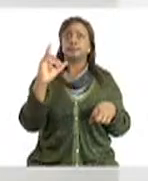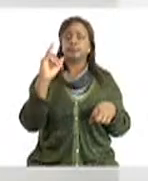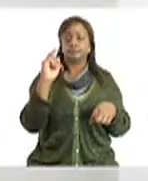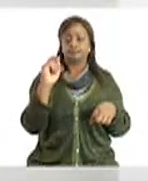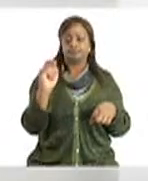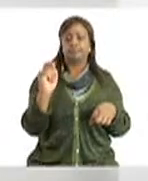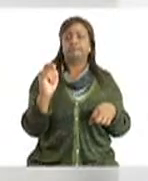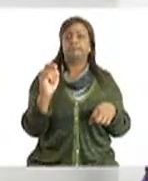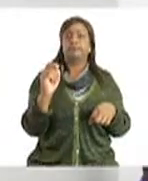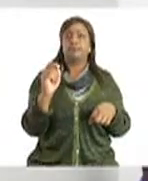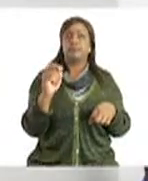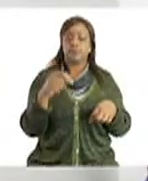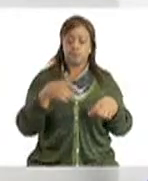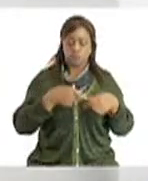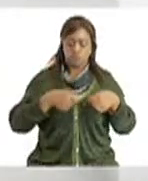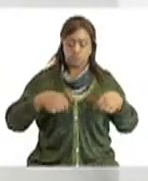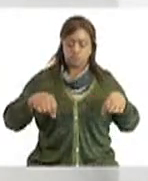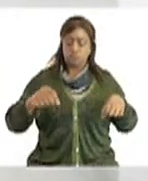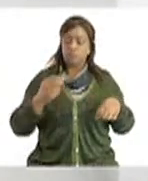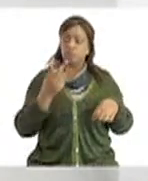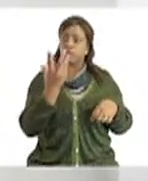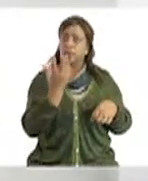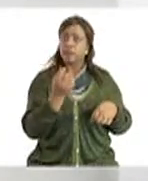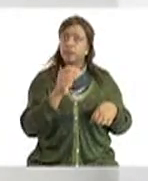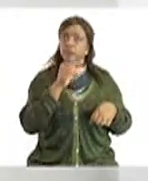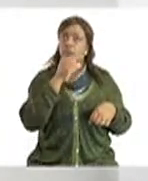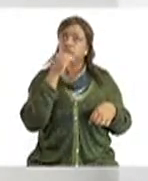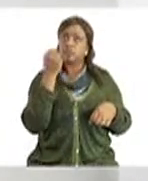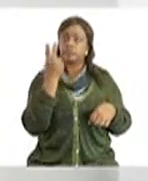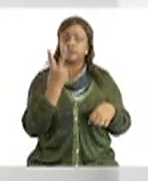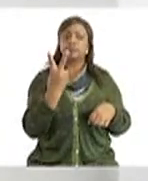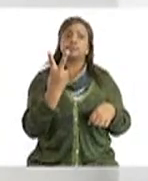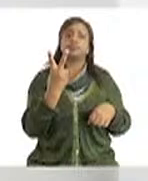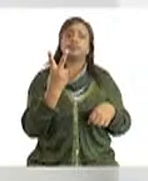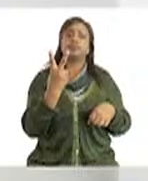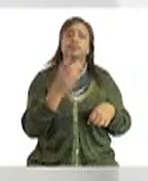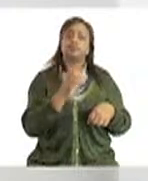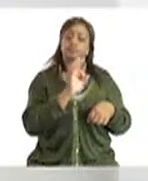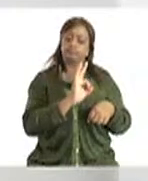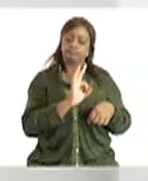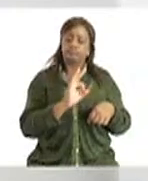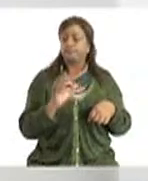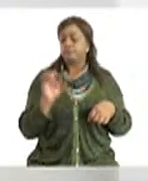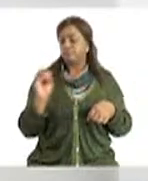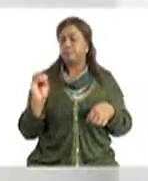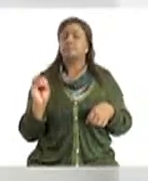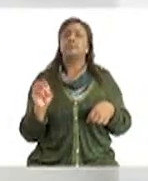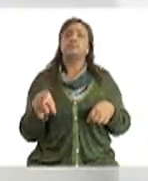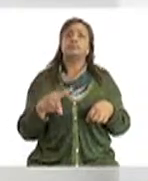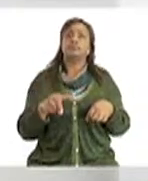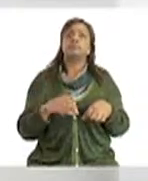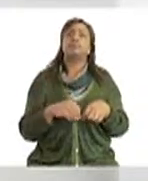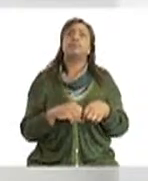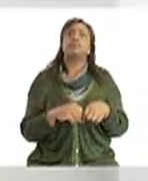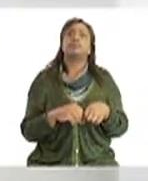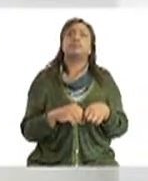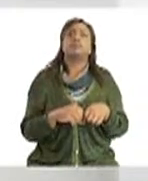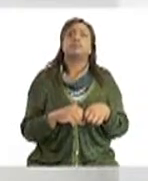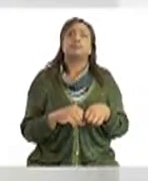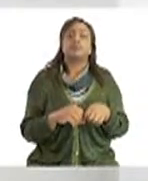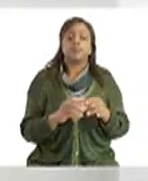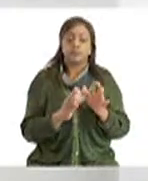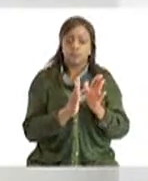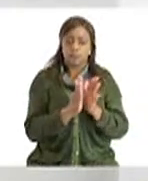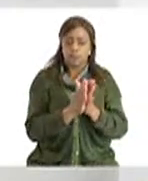Another name for the fallopian tube is the oviduct. Do not worry if you cannot see the words very well. You can just turn